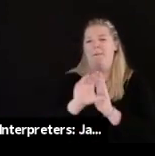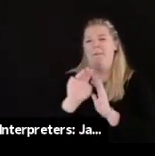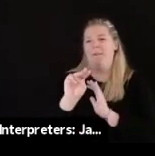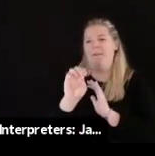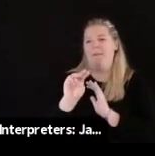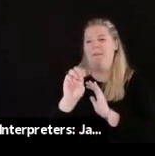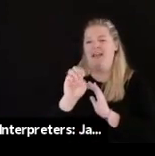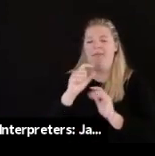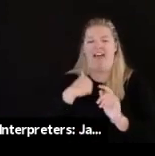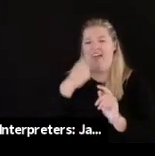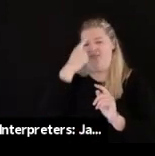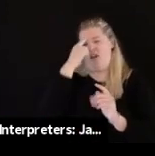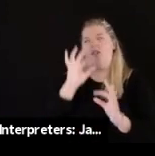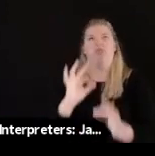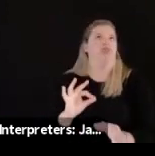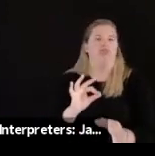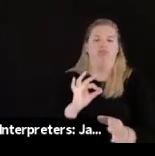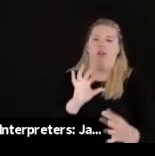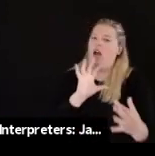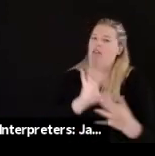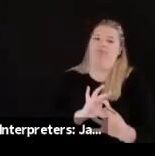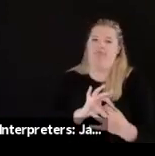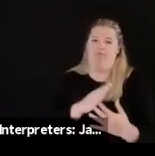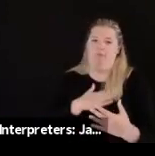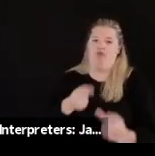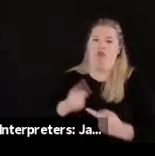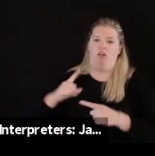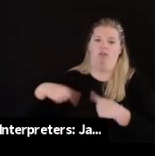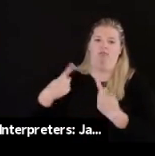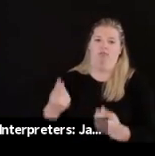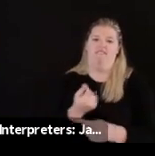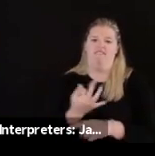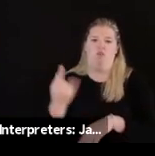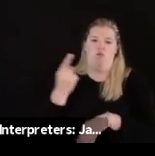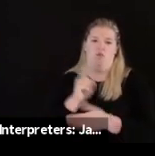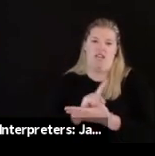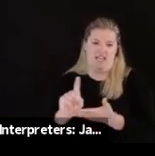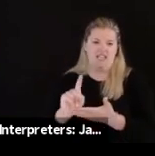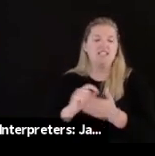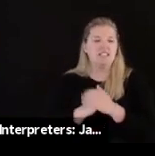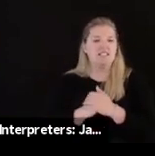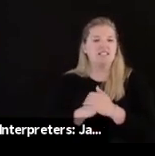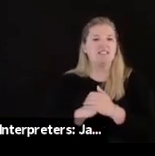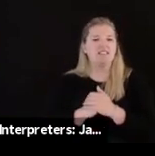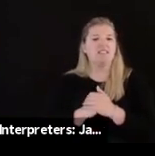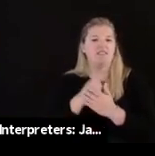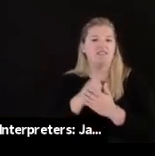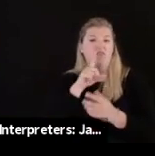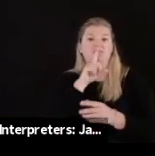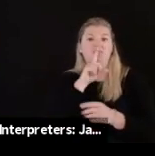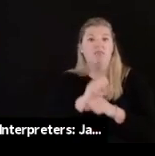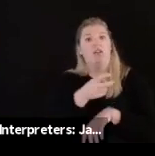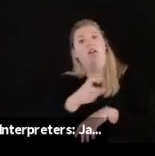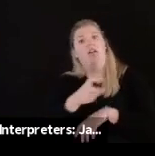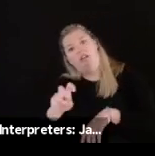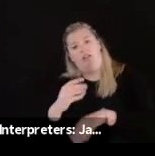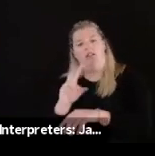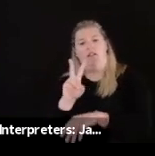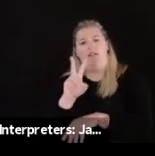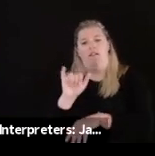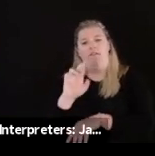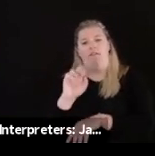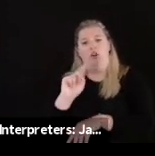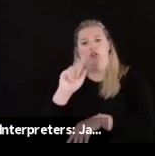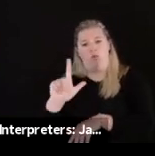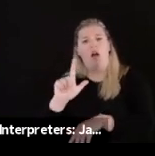reflected how I was struggling the first few weeks of the moving to a remote platform. And so as you can see today, I